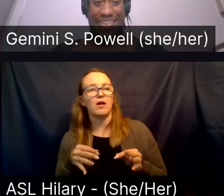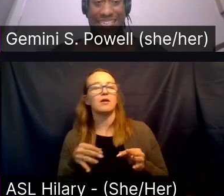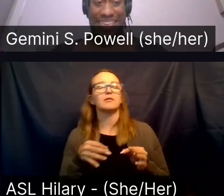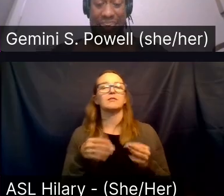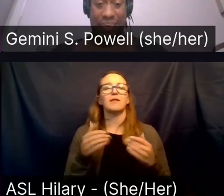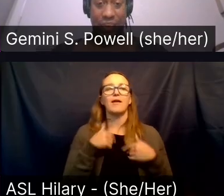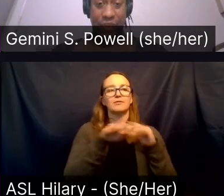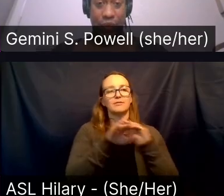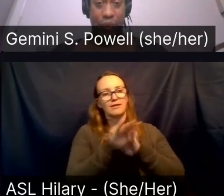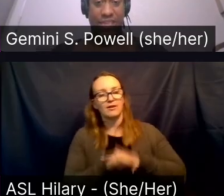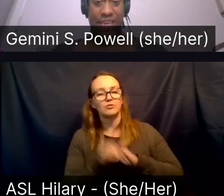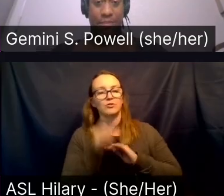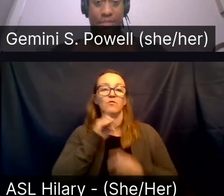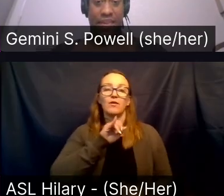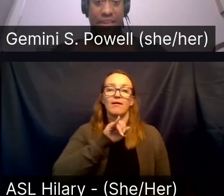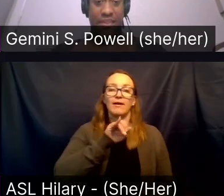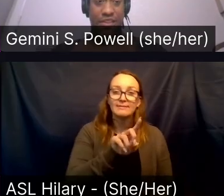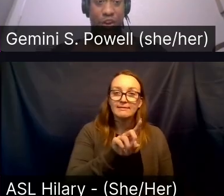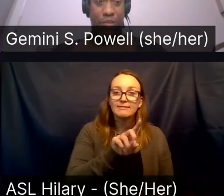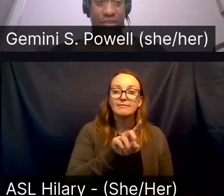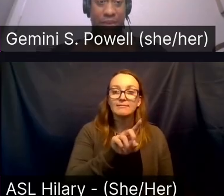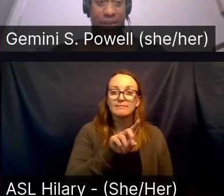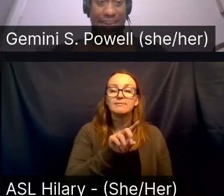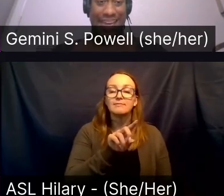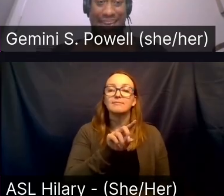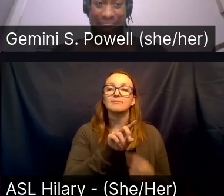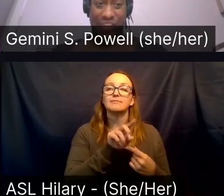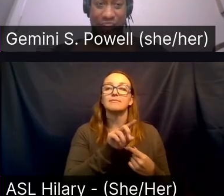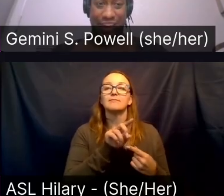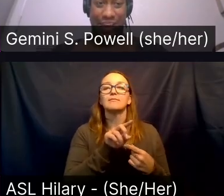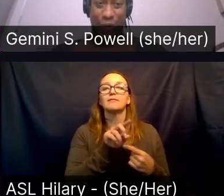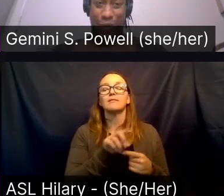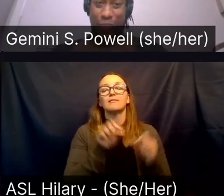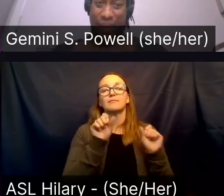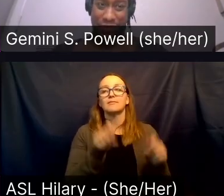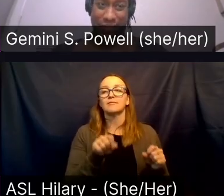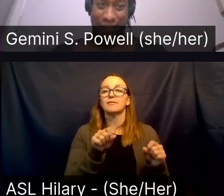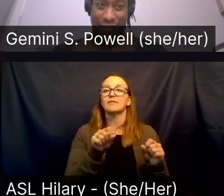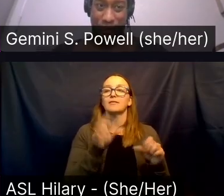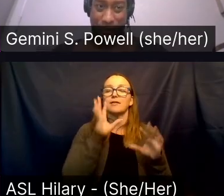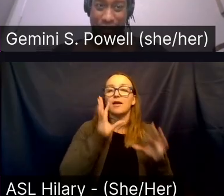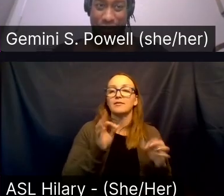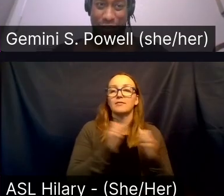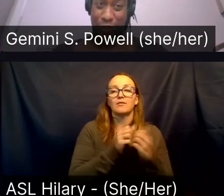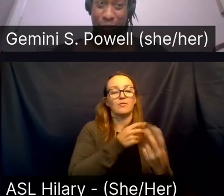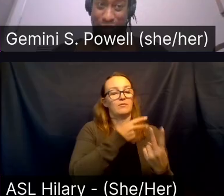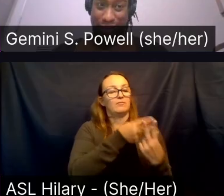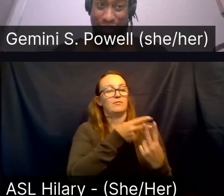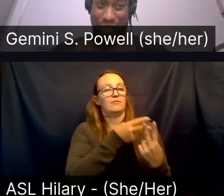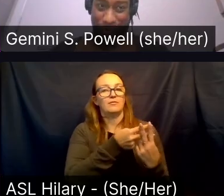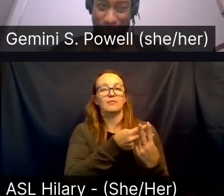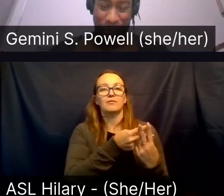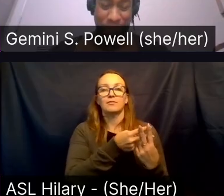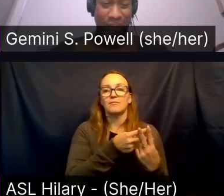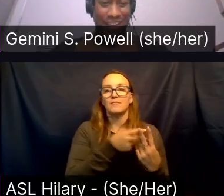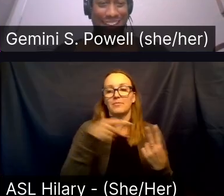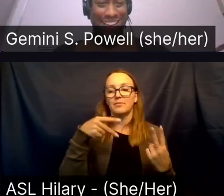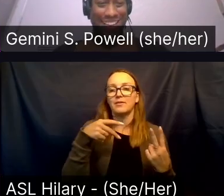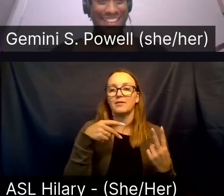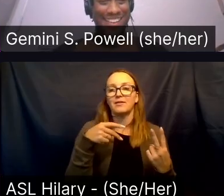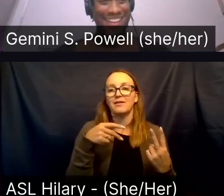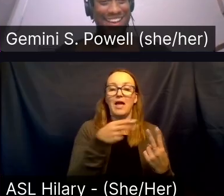of ID, which can be determined by a hashtag or # for those of us who are millennials and older.